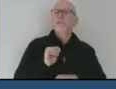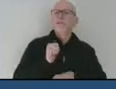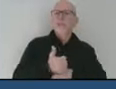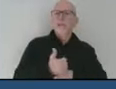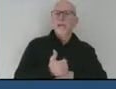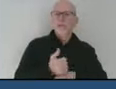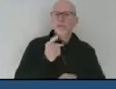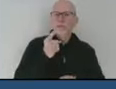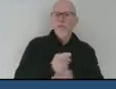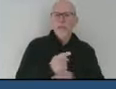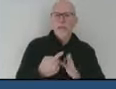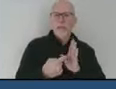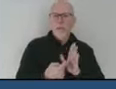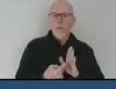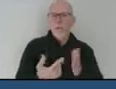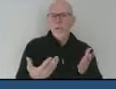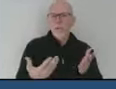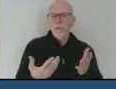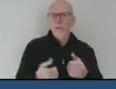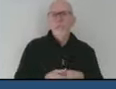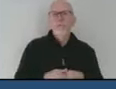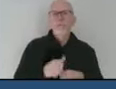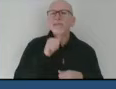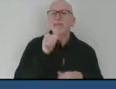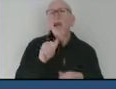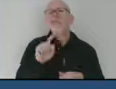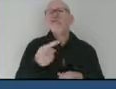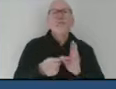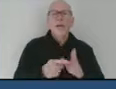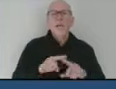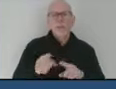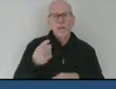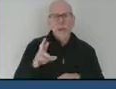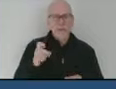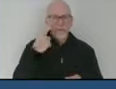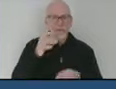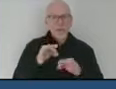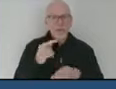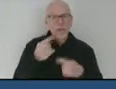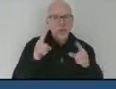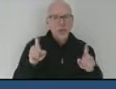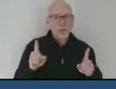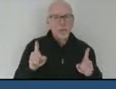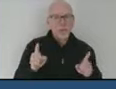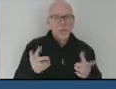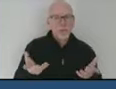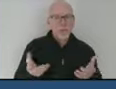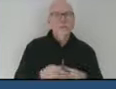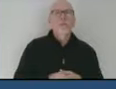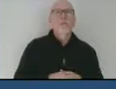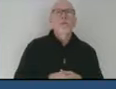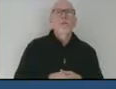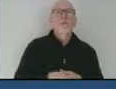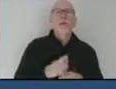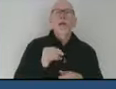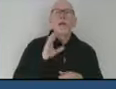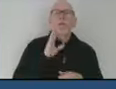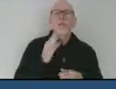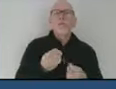the right example. It's not just an example. It's what Dr. Bosch just said. It works. And it